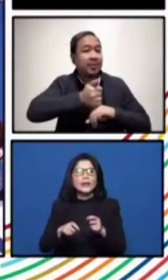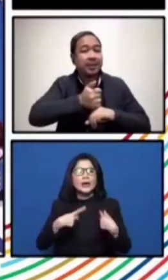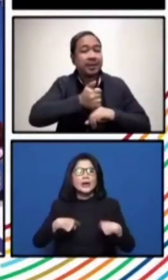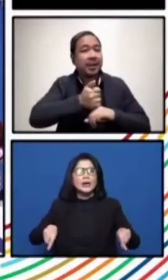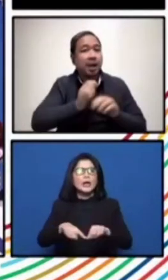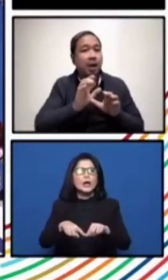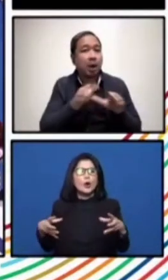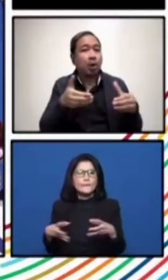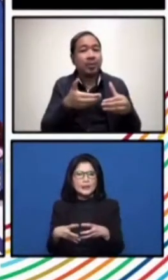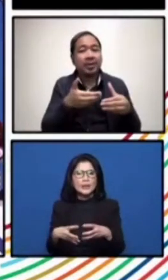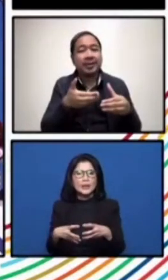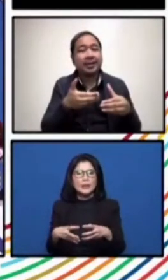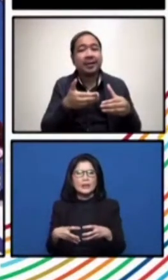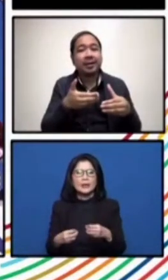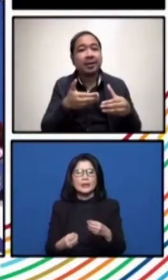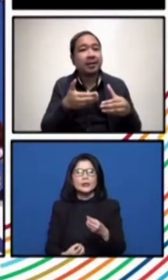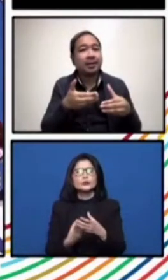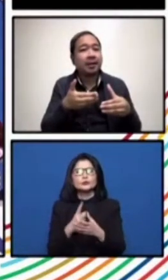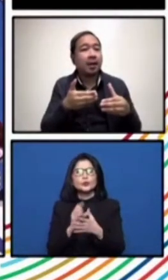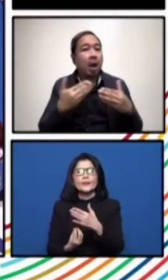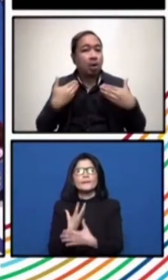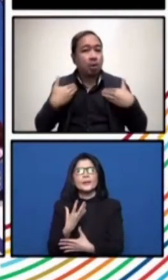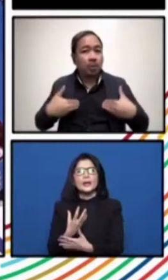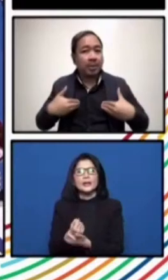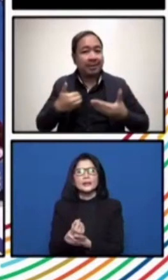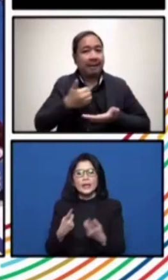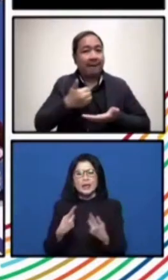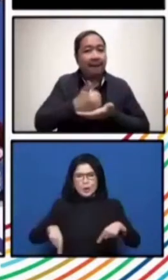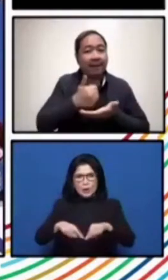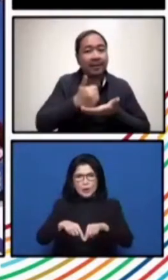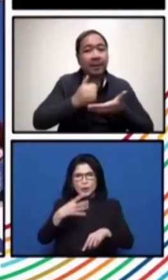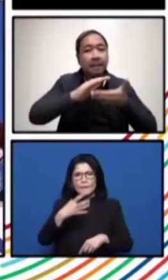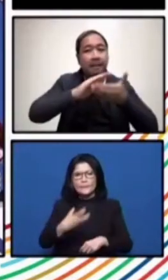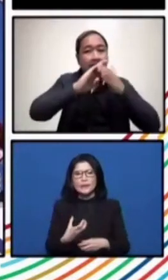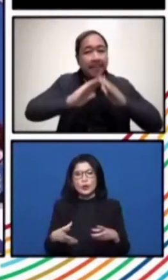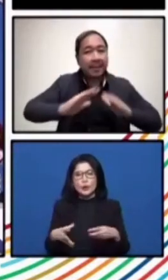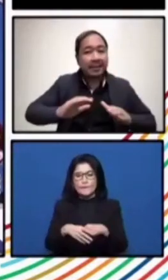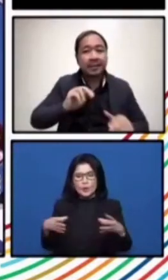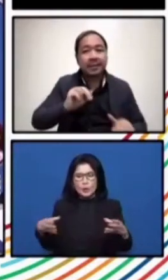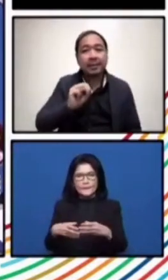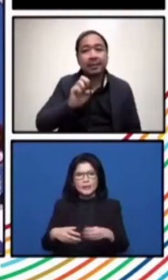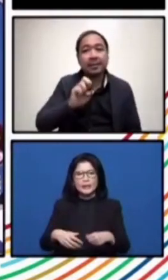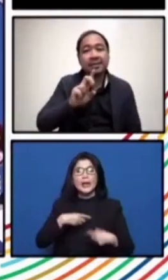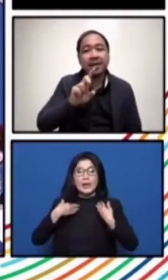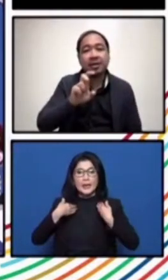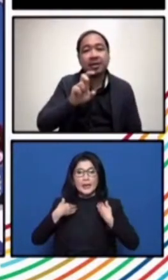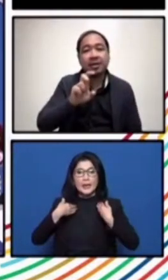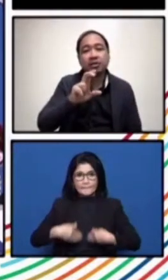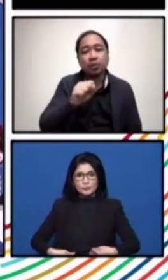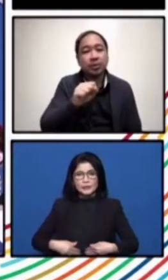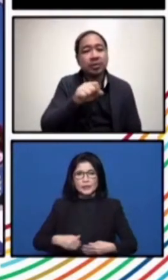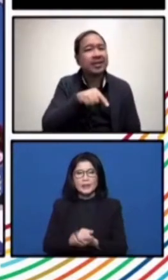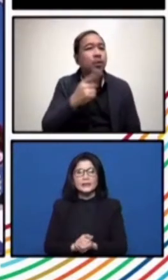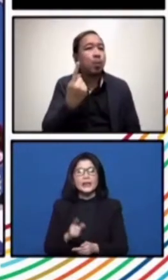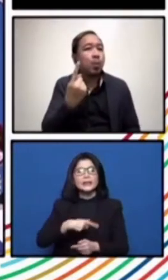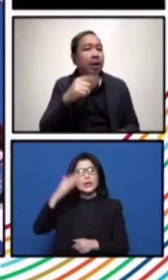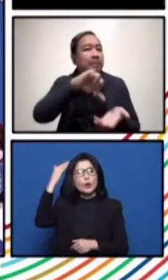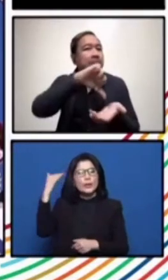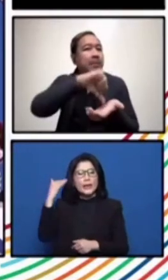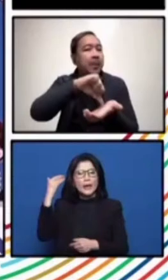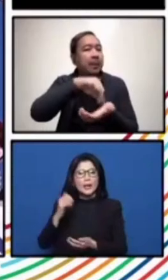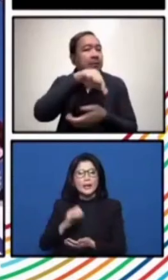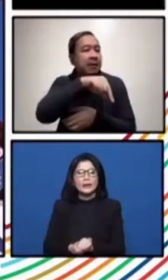peace Nexus by province of kyongy in South Korea that as that has been set up